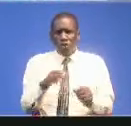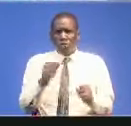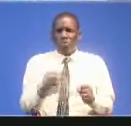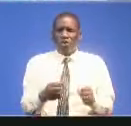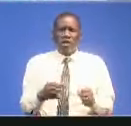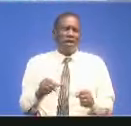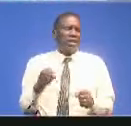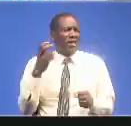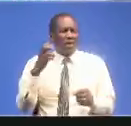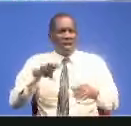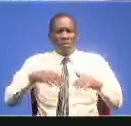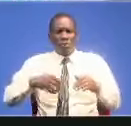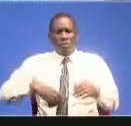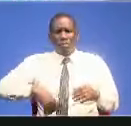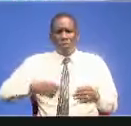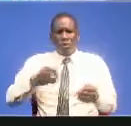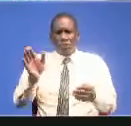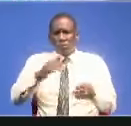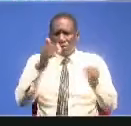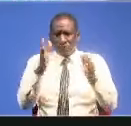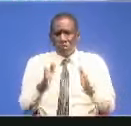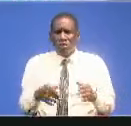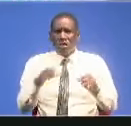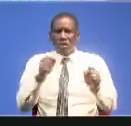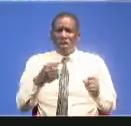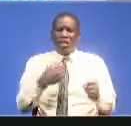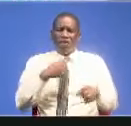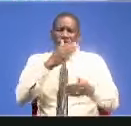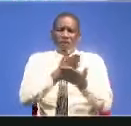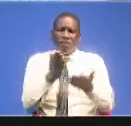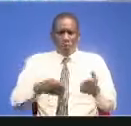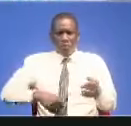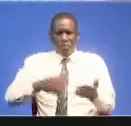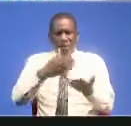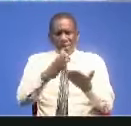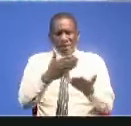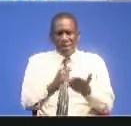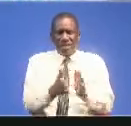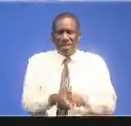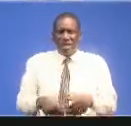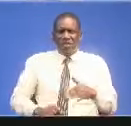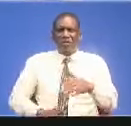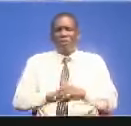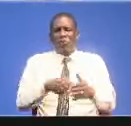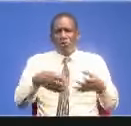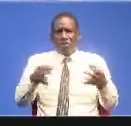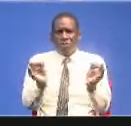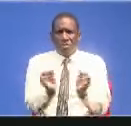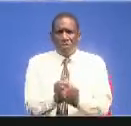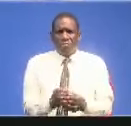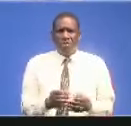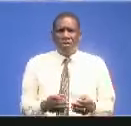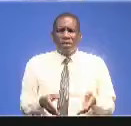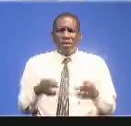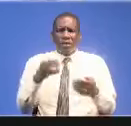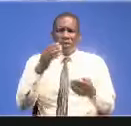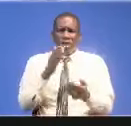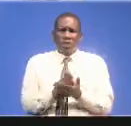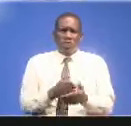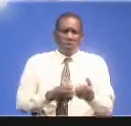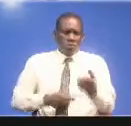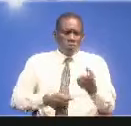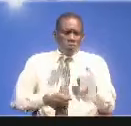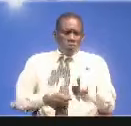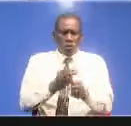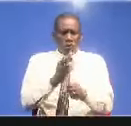paid musician has got something that they can at least pay rent and feed their families with. We are actively engaging with